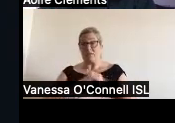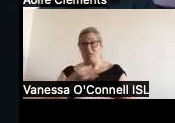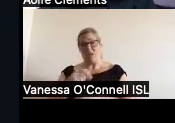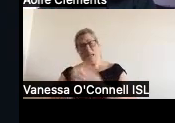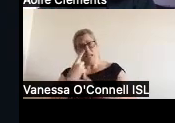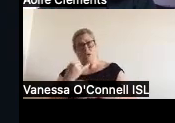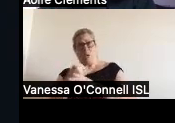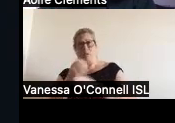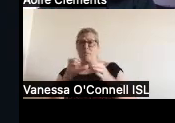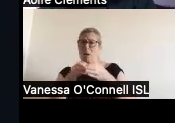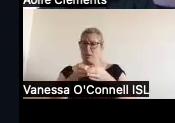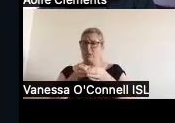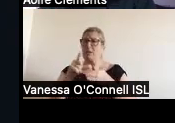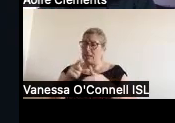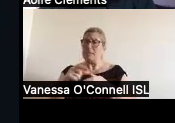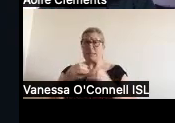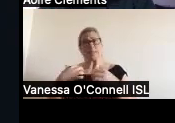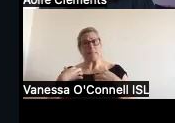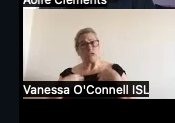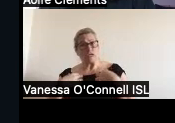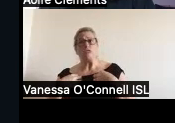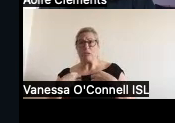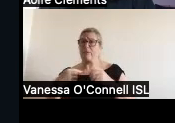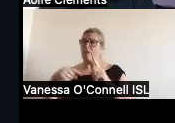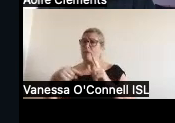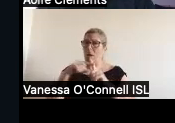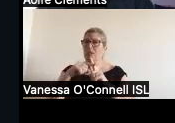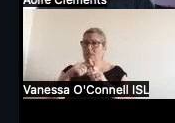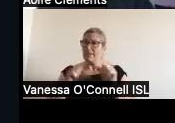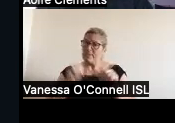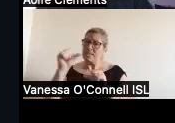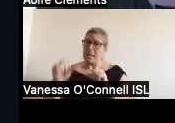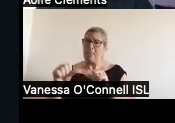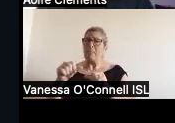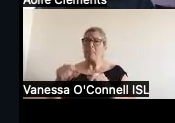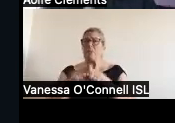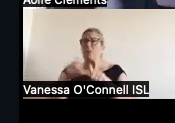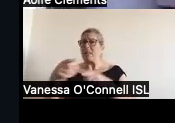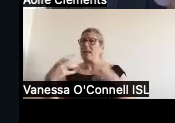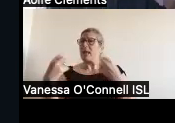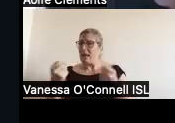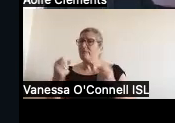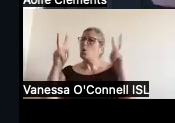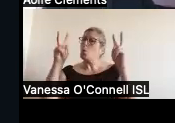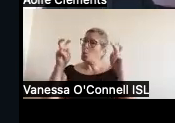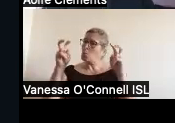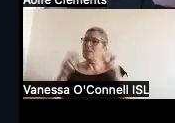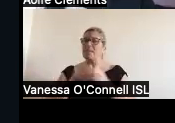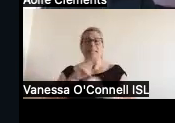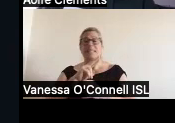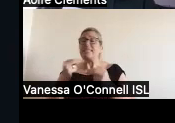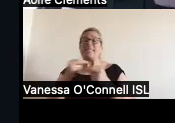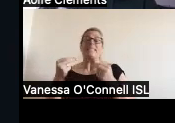that's promising to see. And then other parties, they already have internal quotas, so they didn't need as much encouragement from